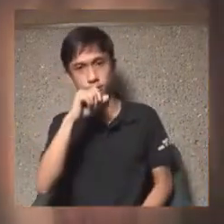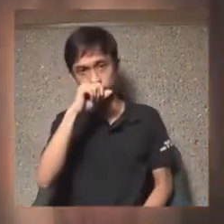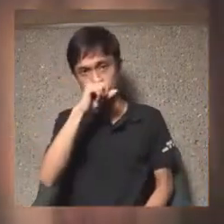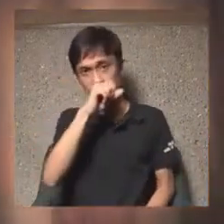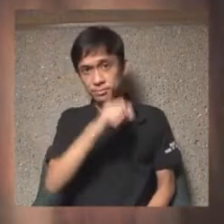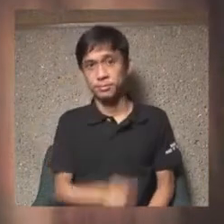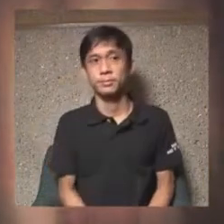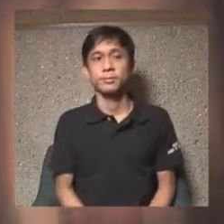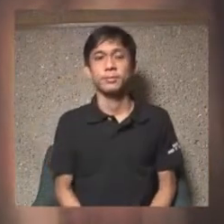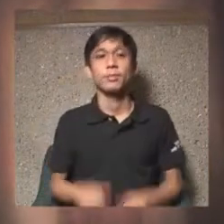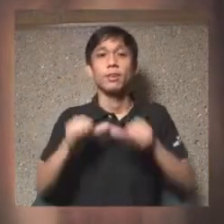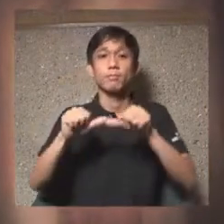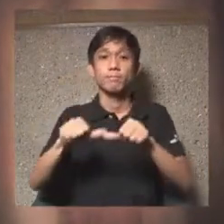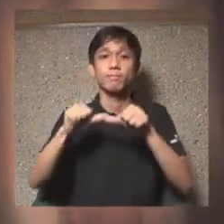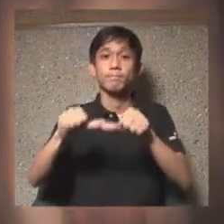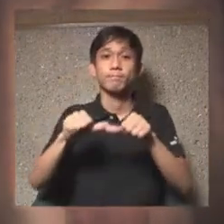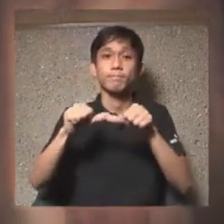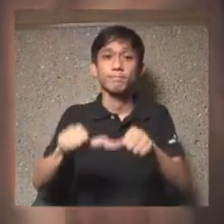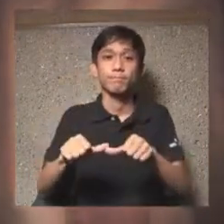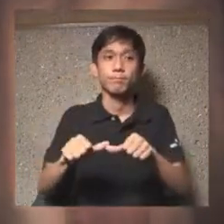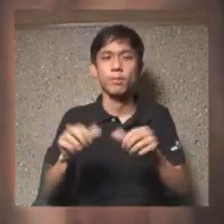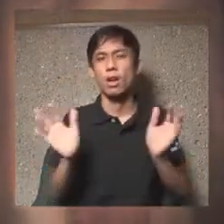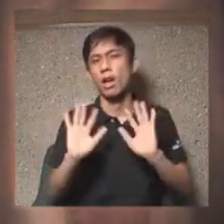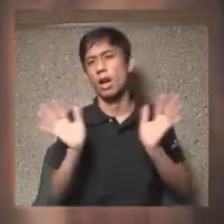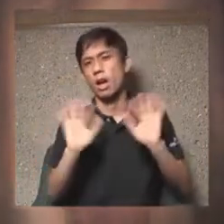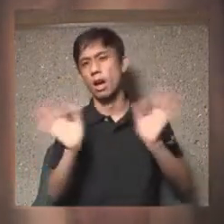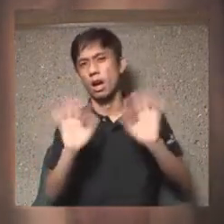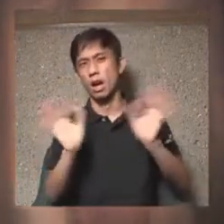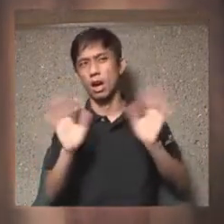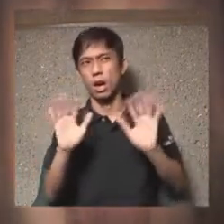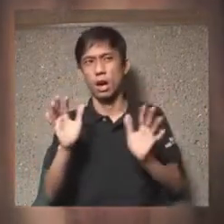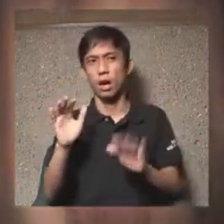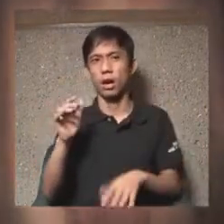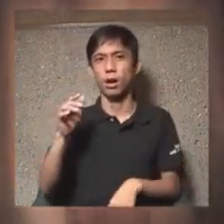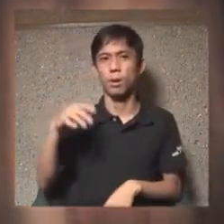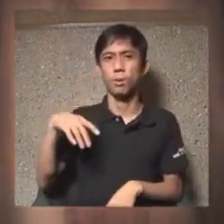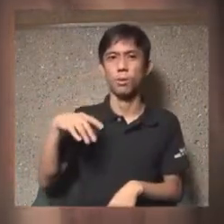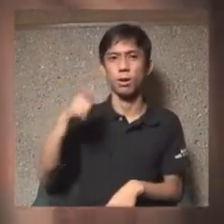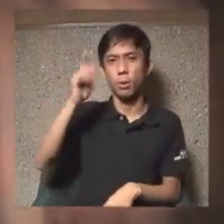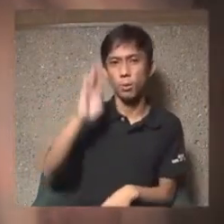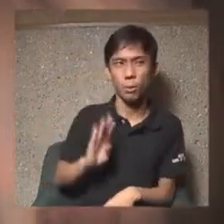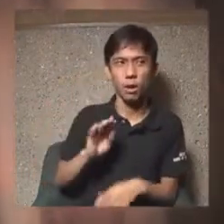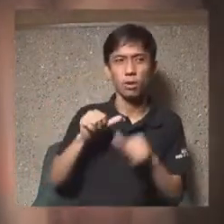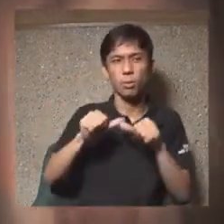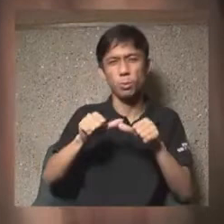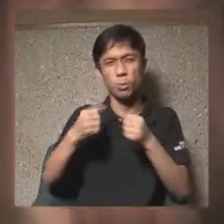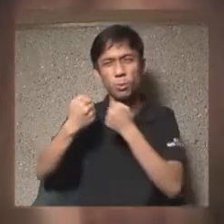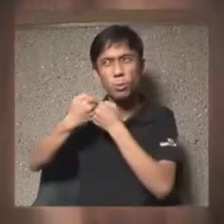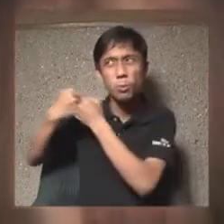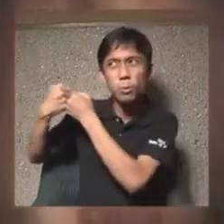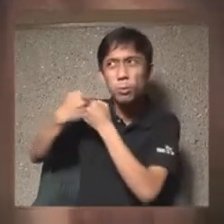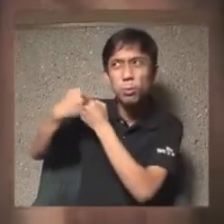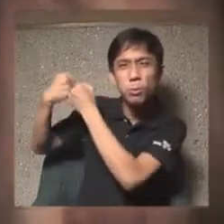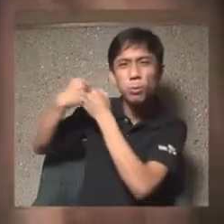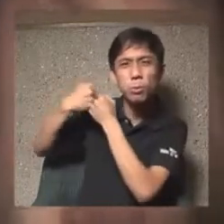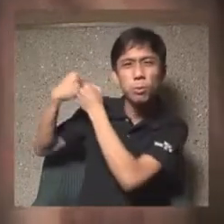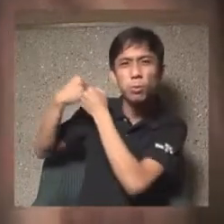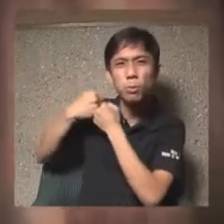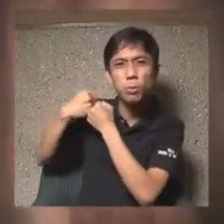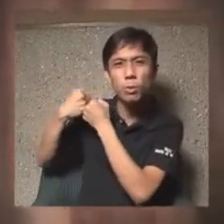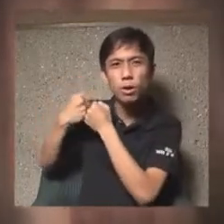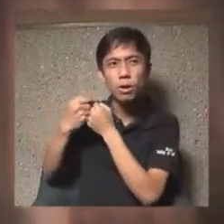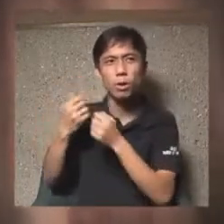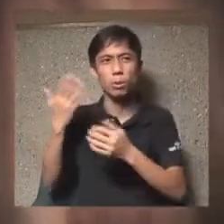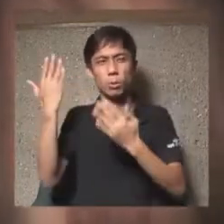that wrestling match. He keeps fighting God even until the break of dawn. So God does this. When the